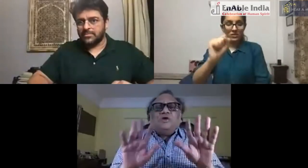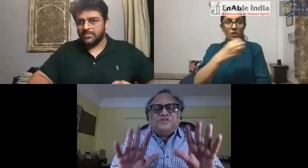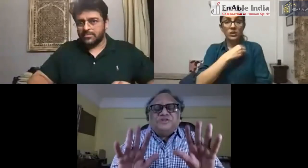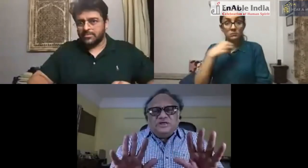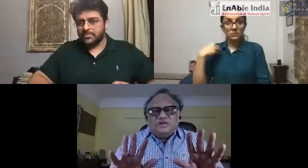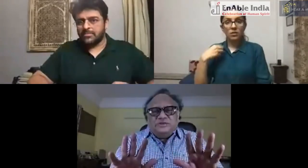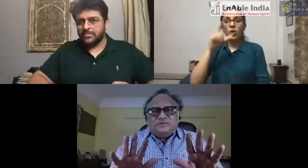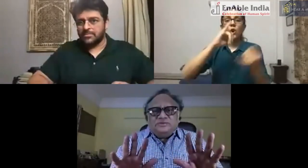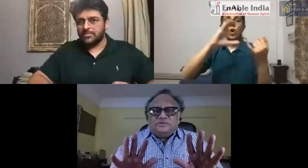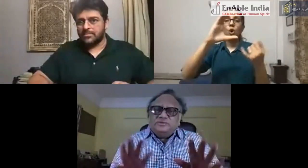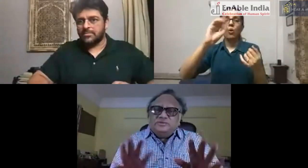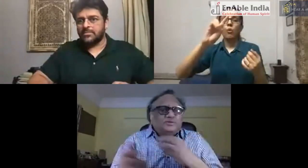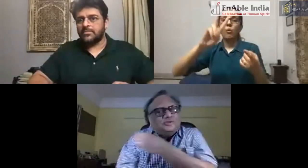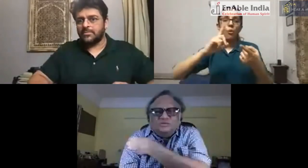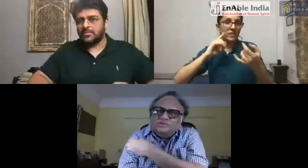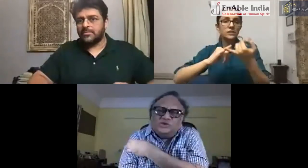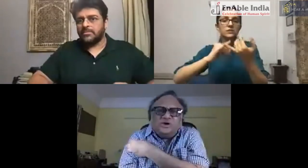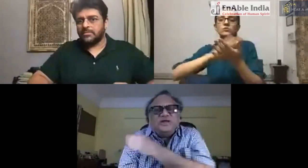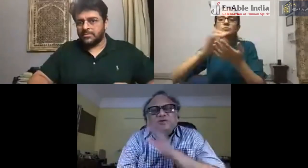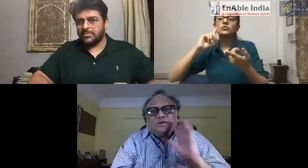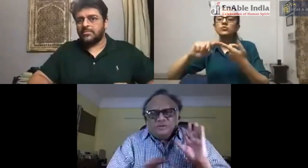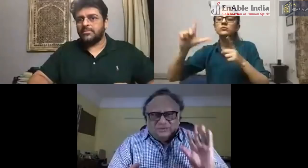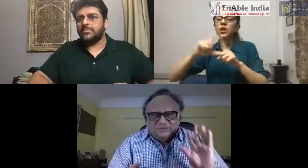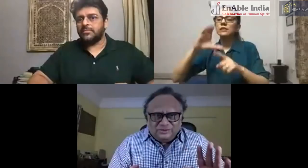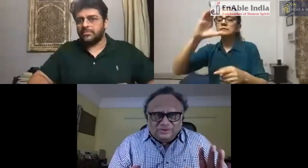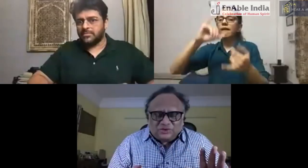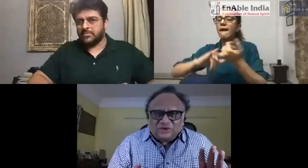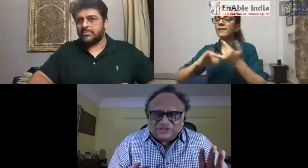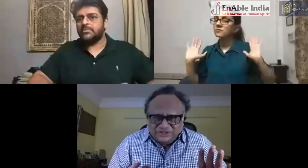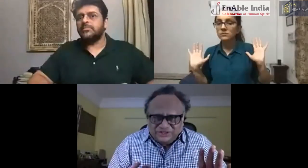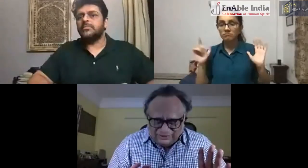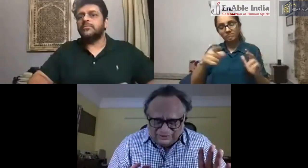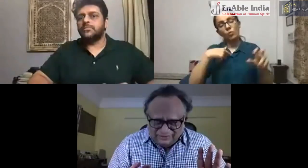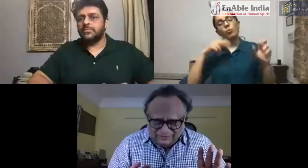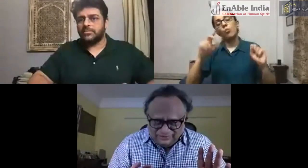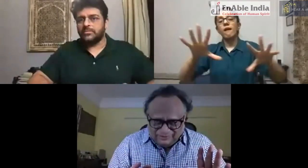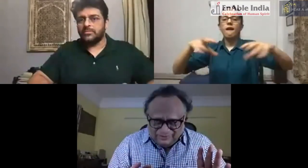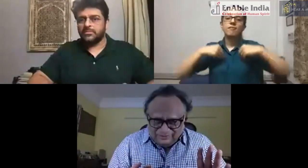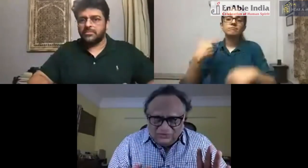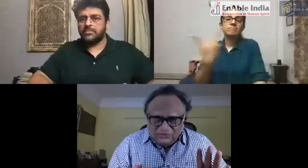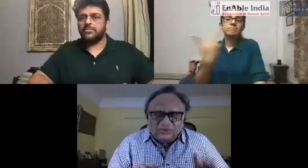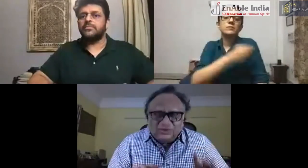only Covishield. So I took Covishield.